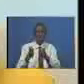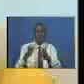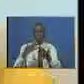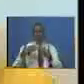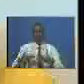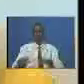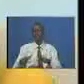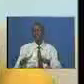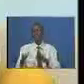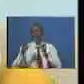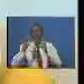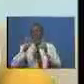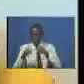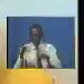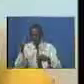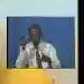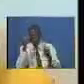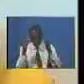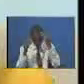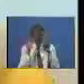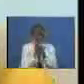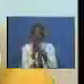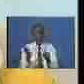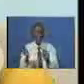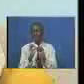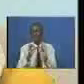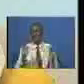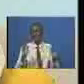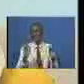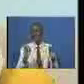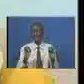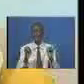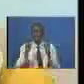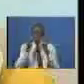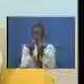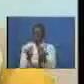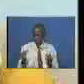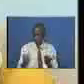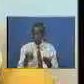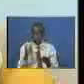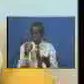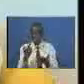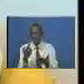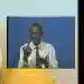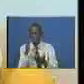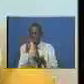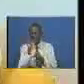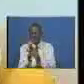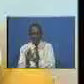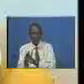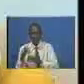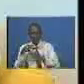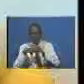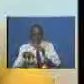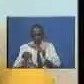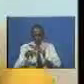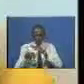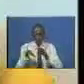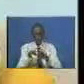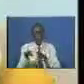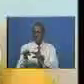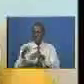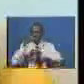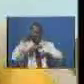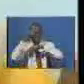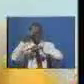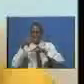been able to do so many things a child who is seeing I came across many children who did primary in Braille secondary in Braille and they go to a